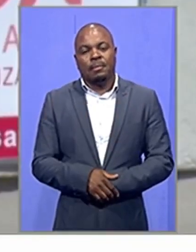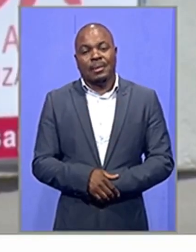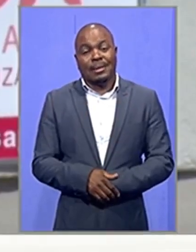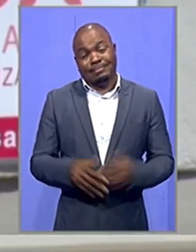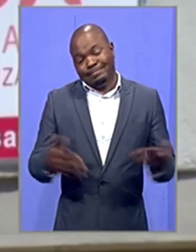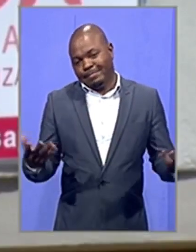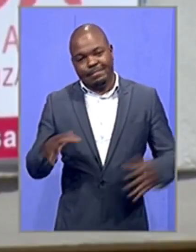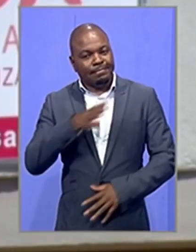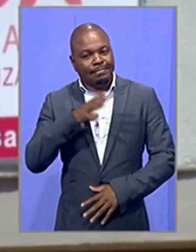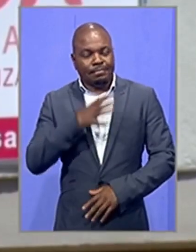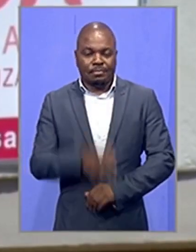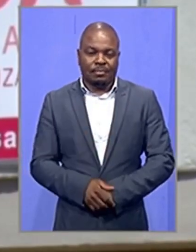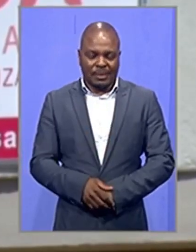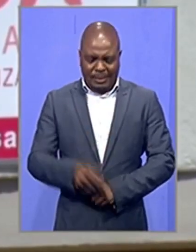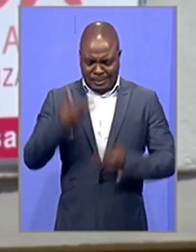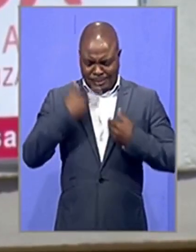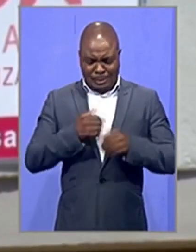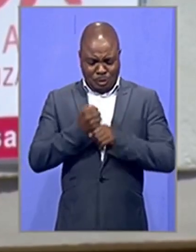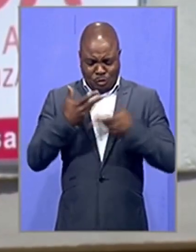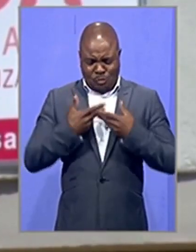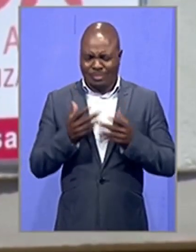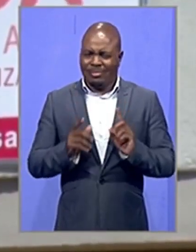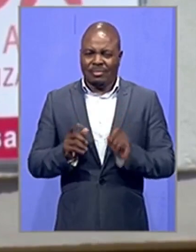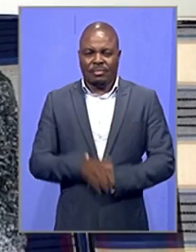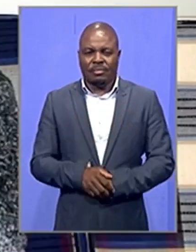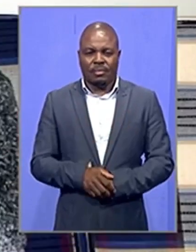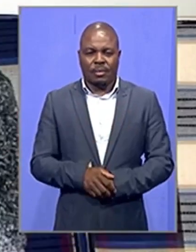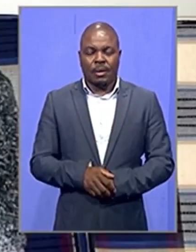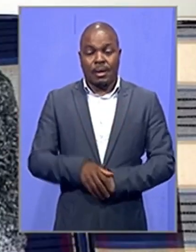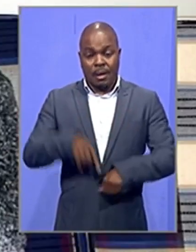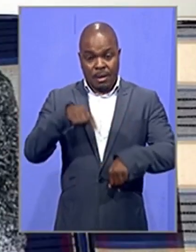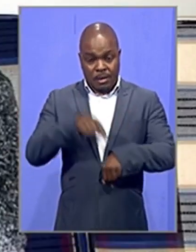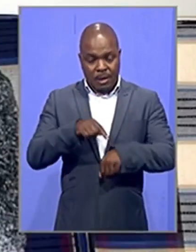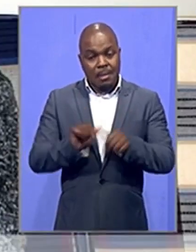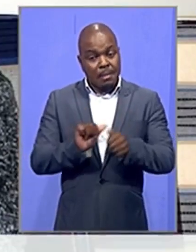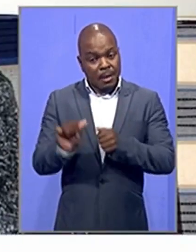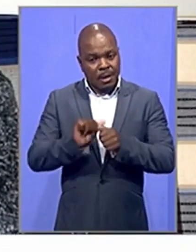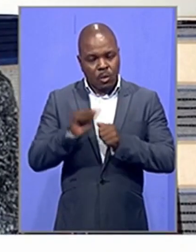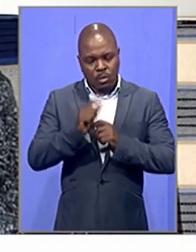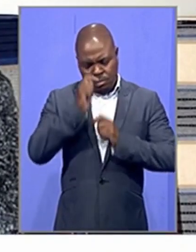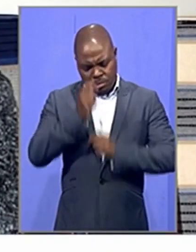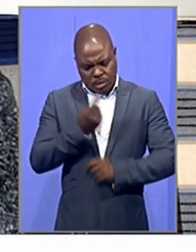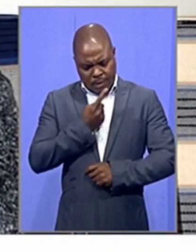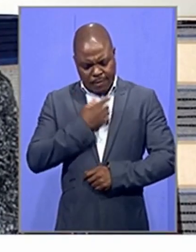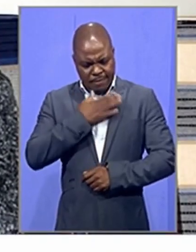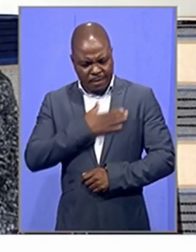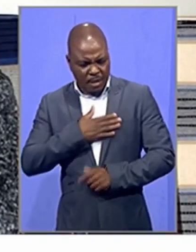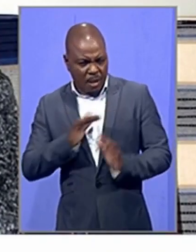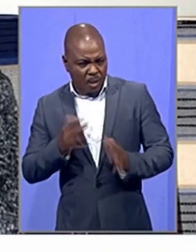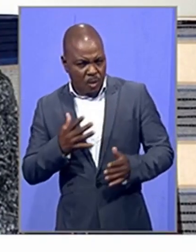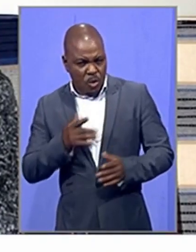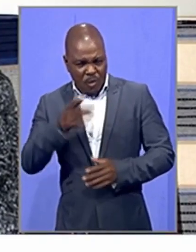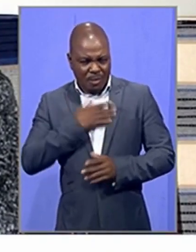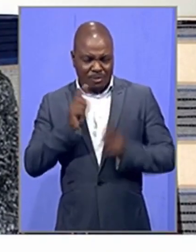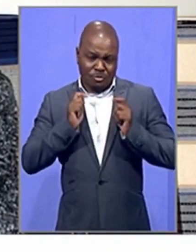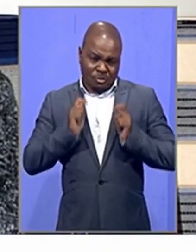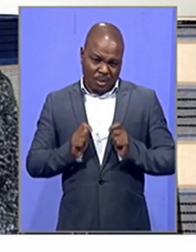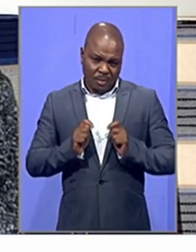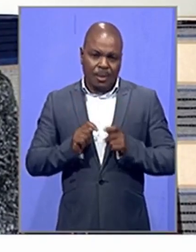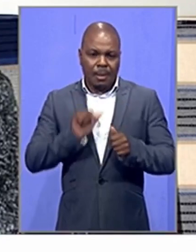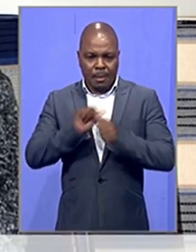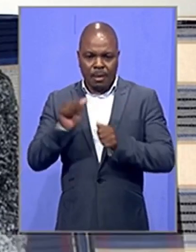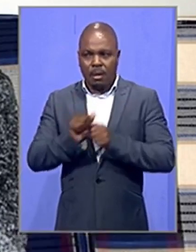That's all, not myself. Make time also to acknowledge your feelings. If you do feel you are tired, acknowledge, talk